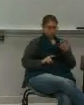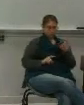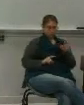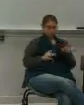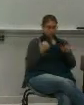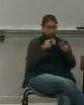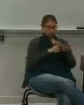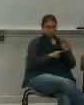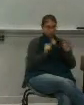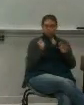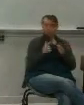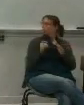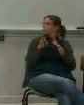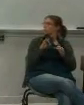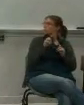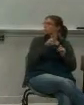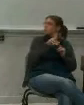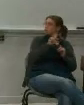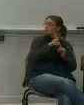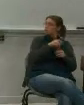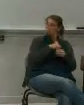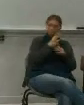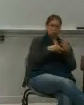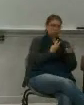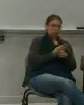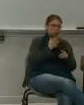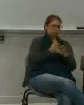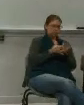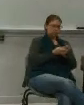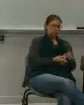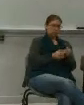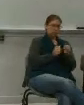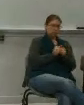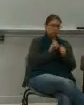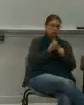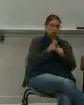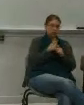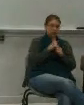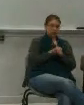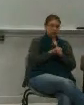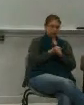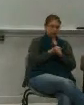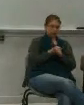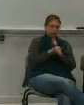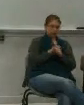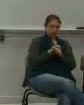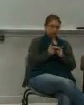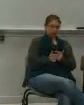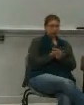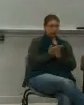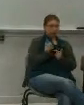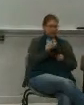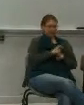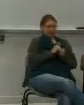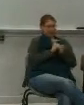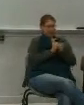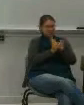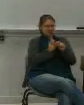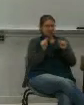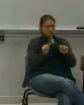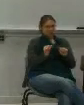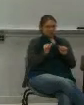then all of the sulfur in the world would be tied up in organic sulfur. Right? Organisms have evolved an